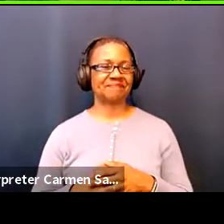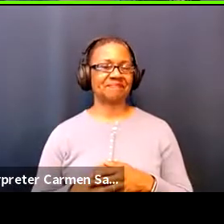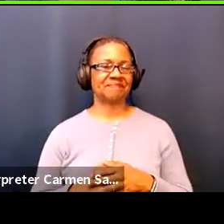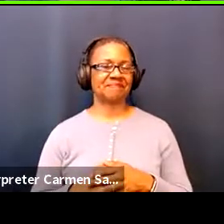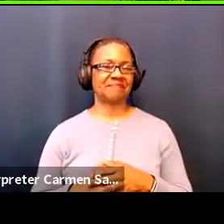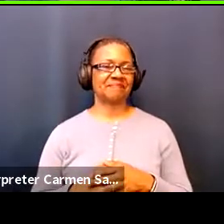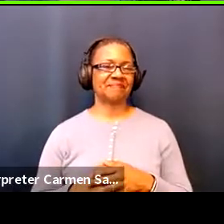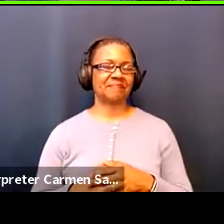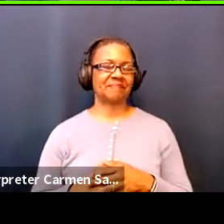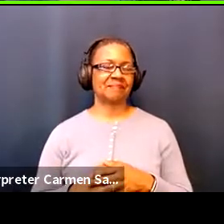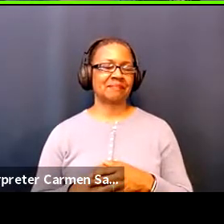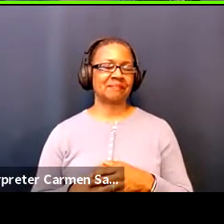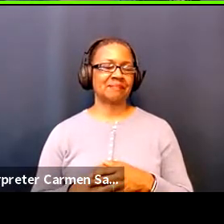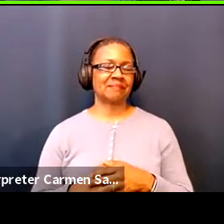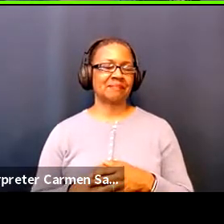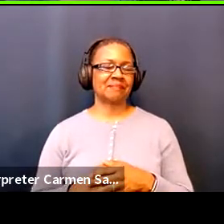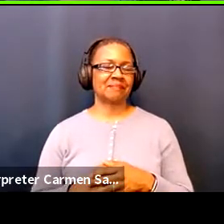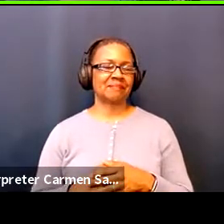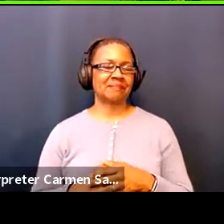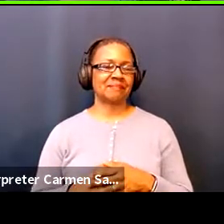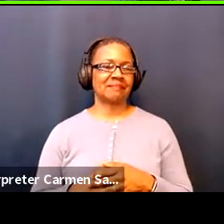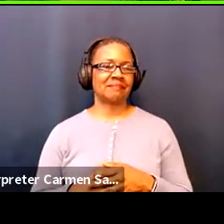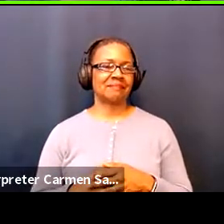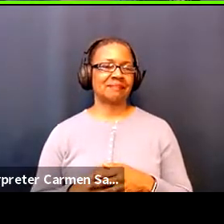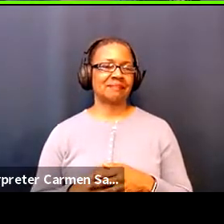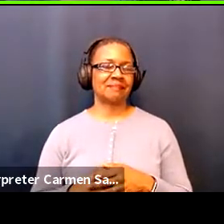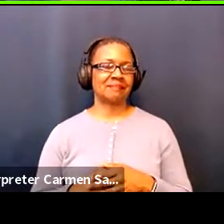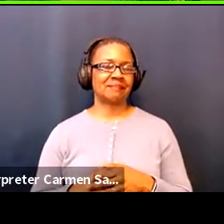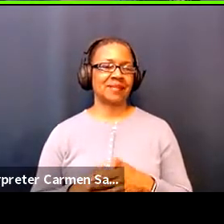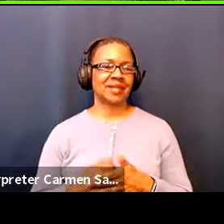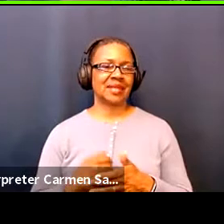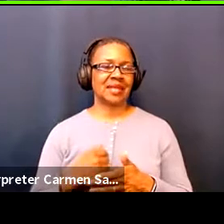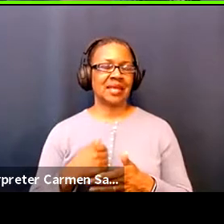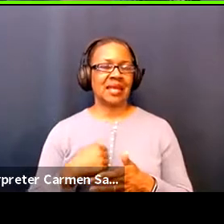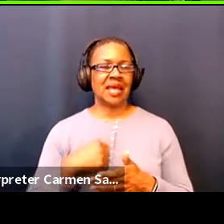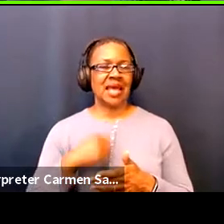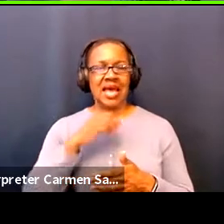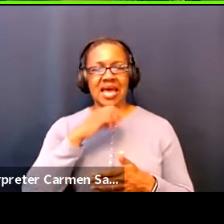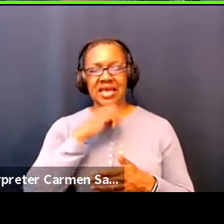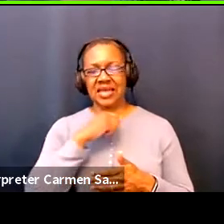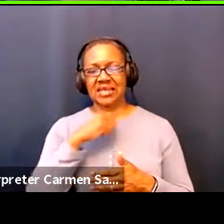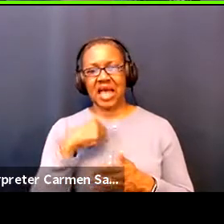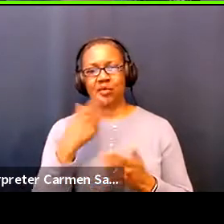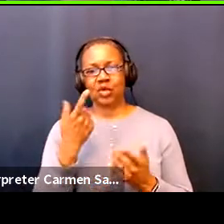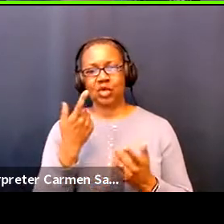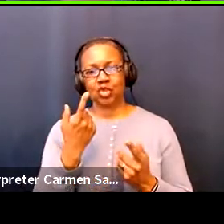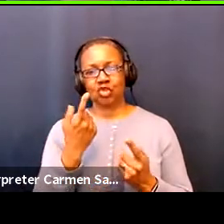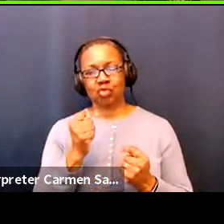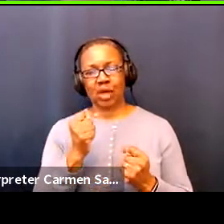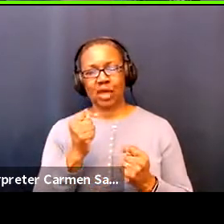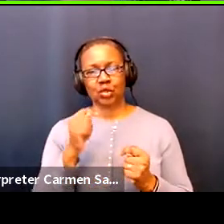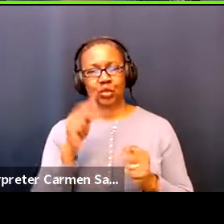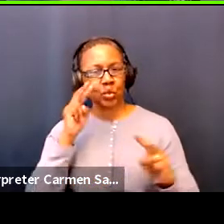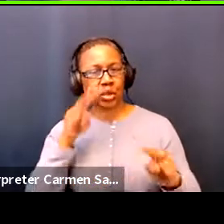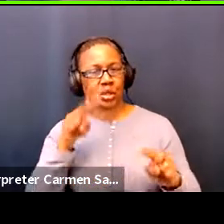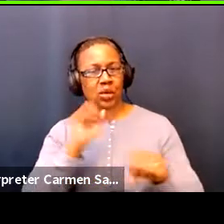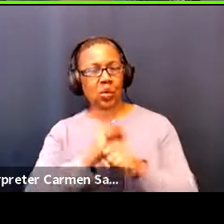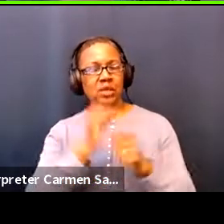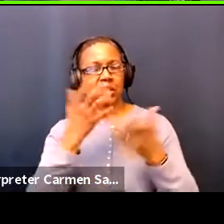And I guess here would look to work that's being done